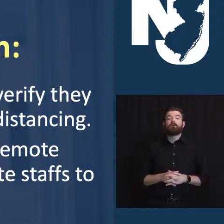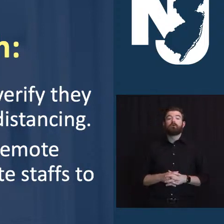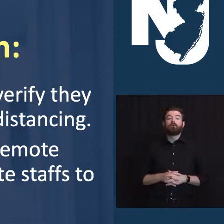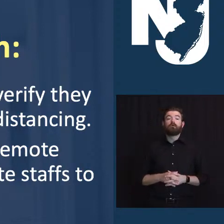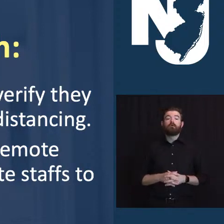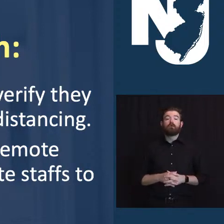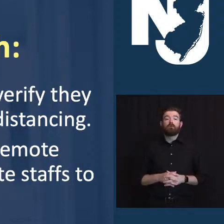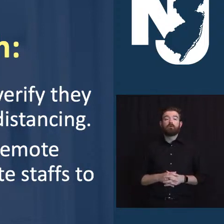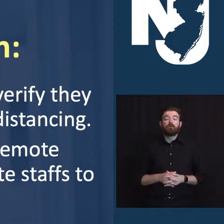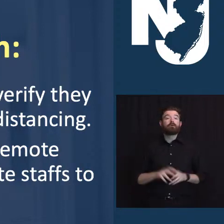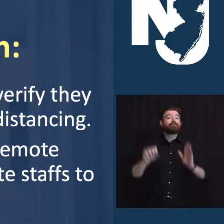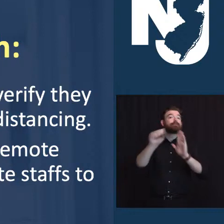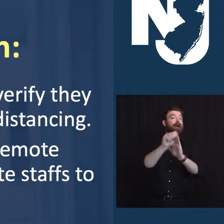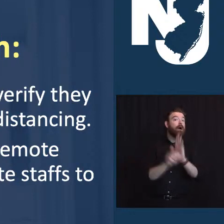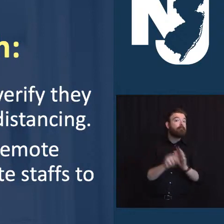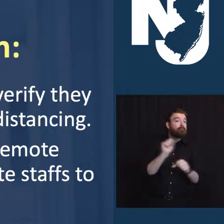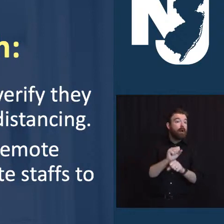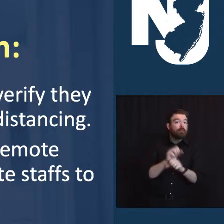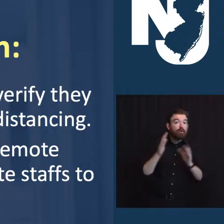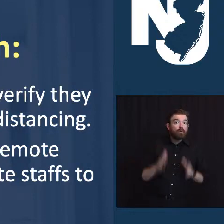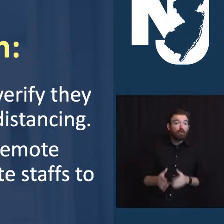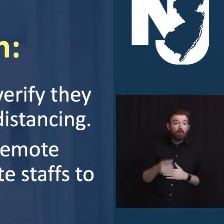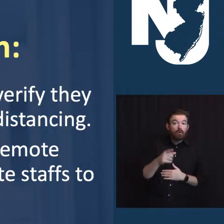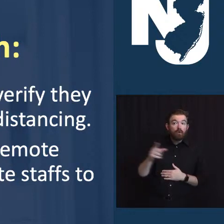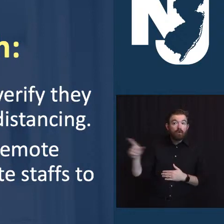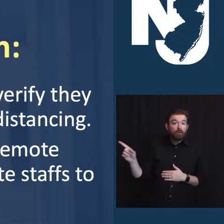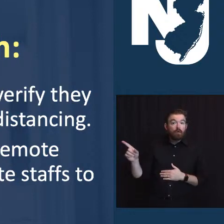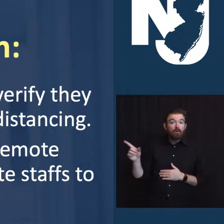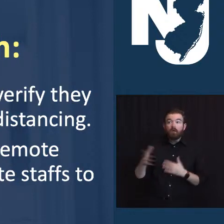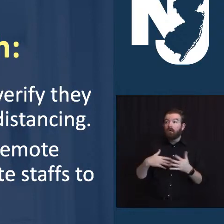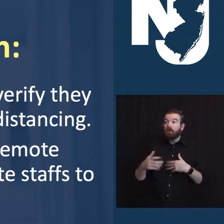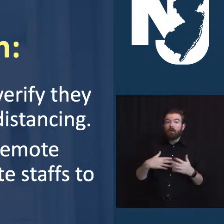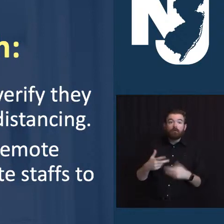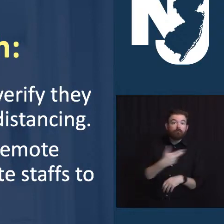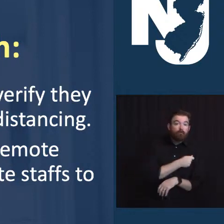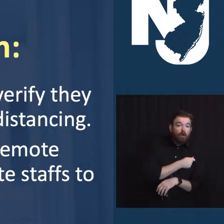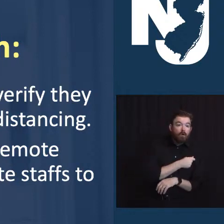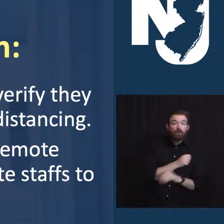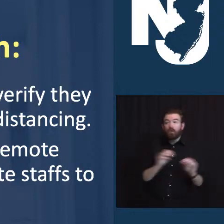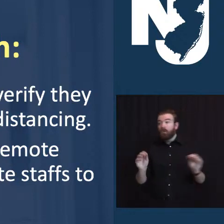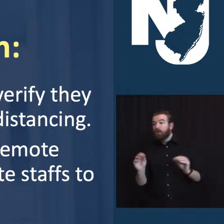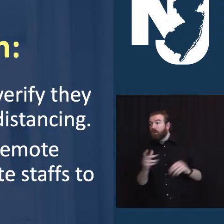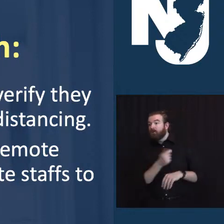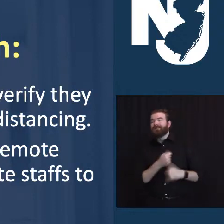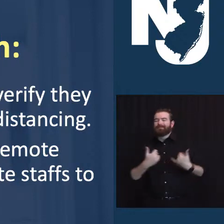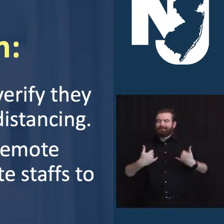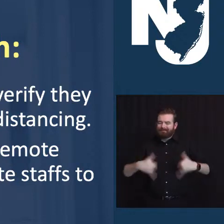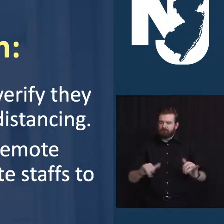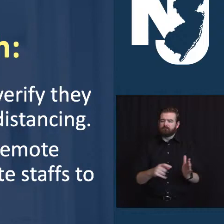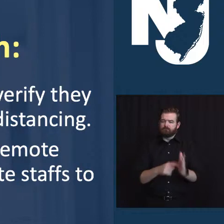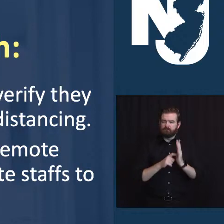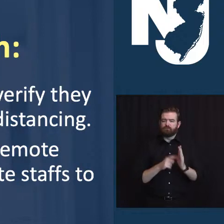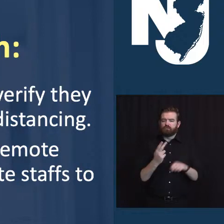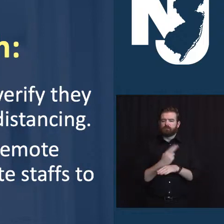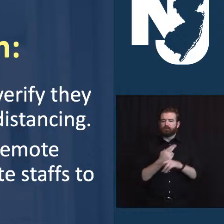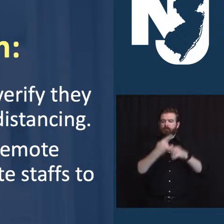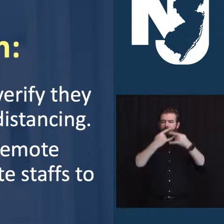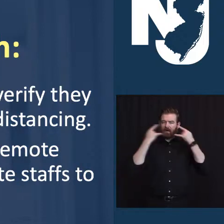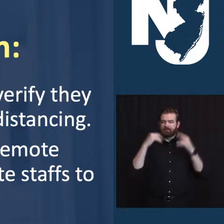up and to keep social distancing at state offices and work sites while we continue to transition back to